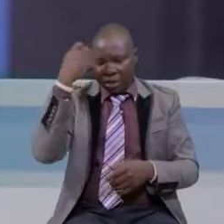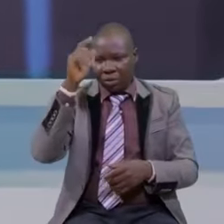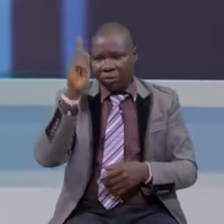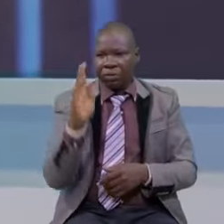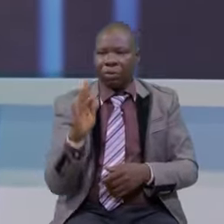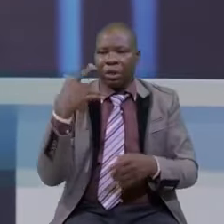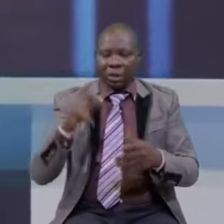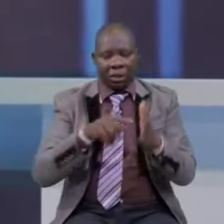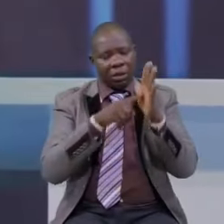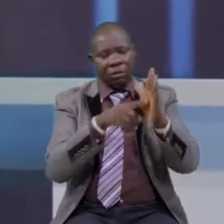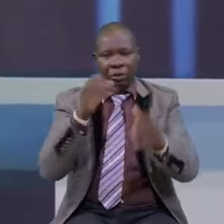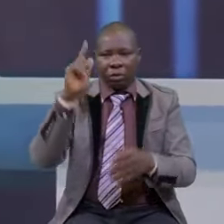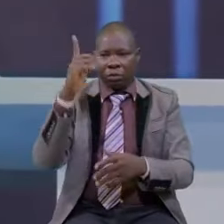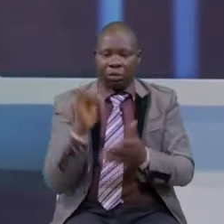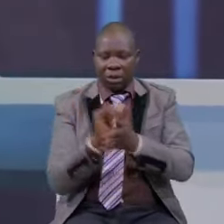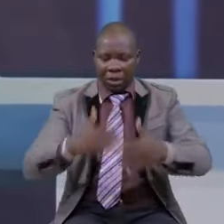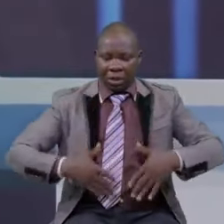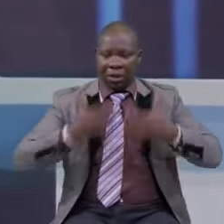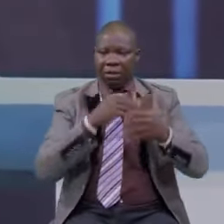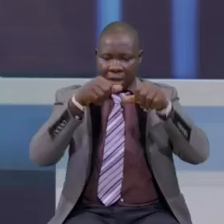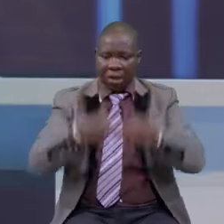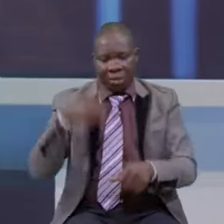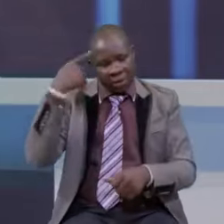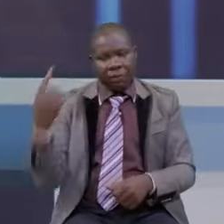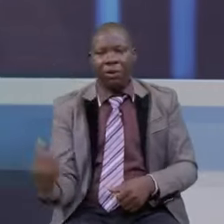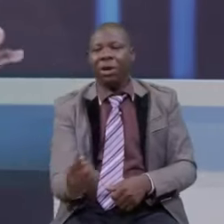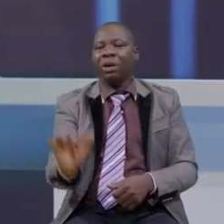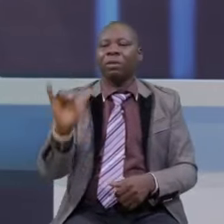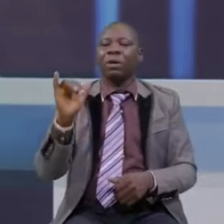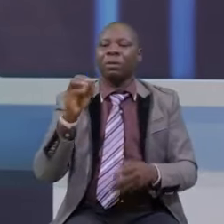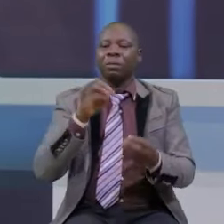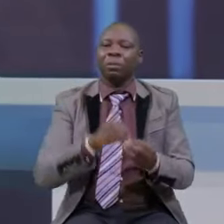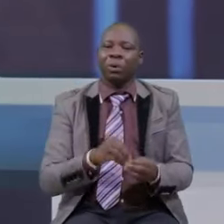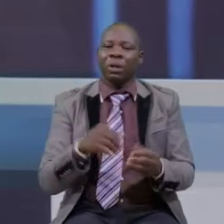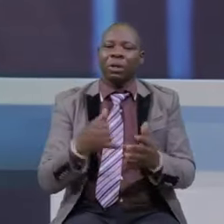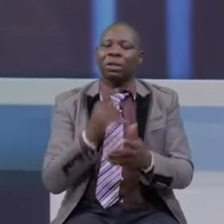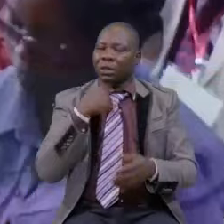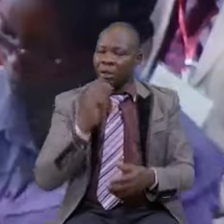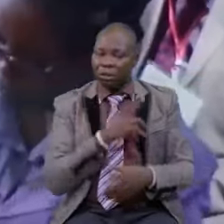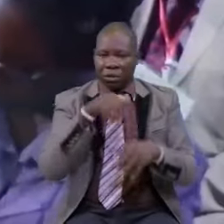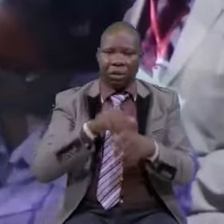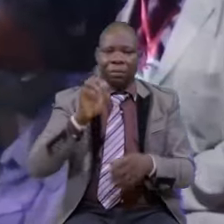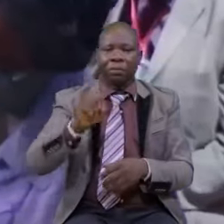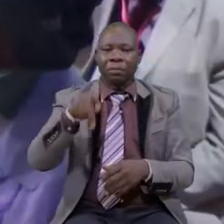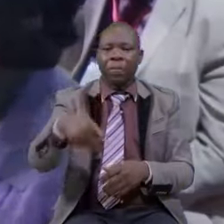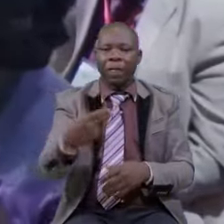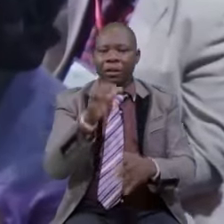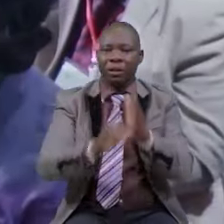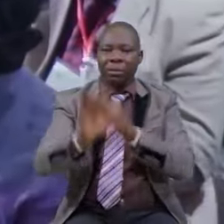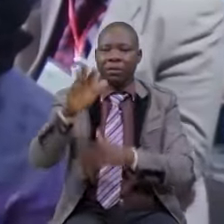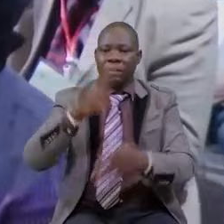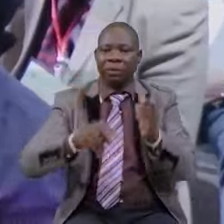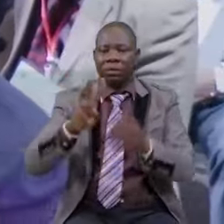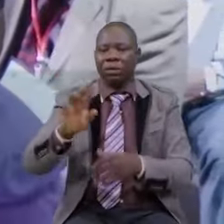and abides forevermore. It tells us in Ephesians chapter 5, reading from verse